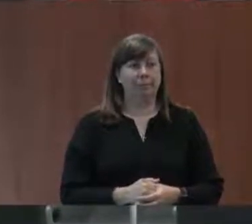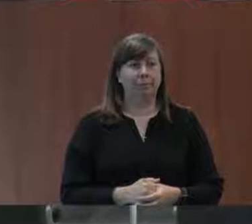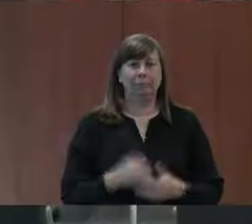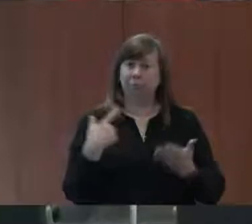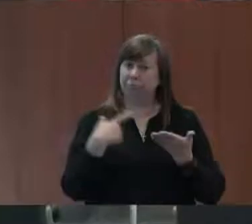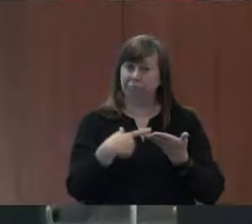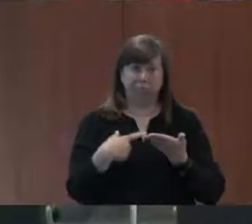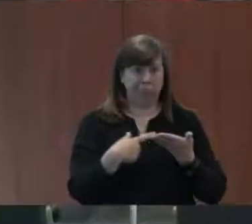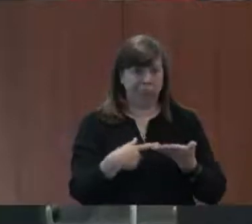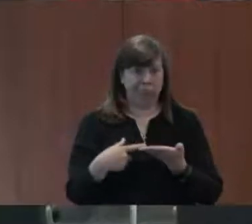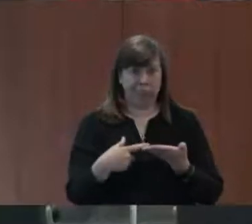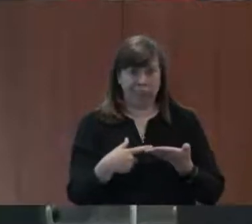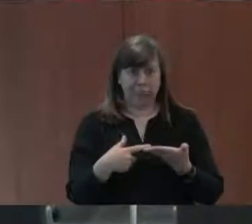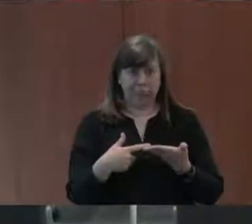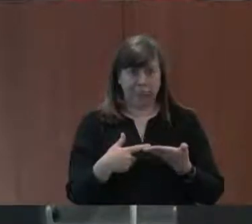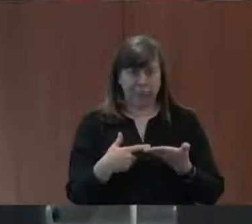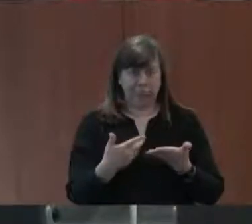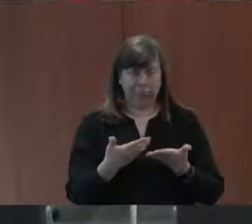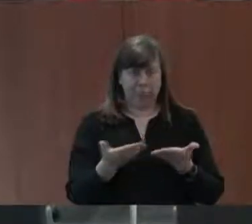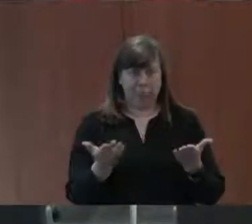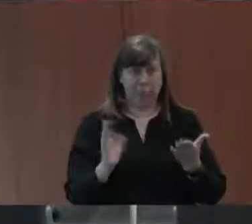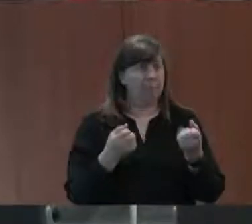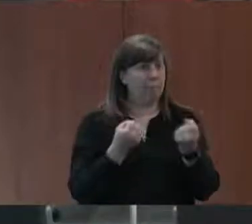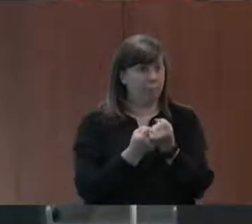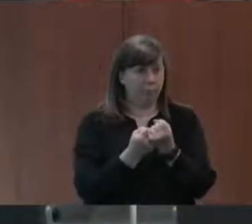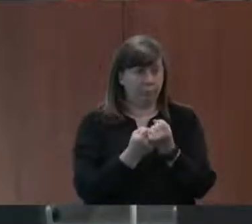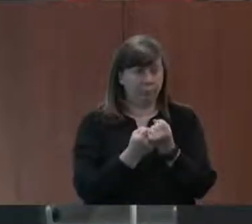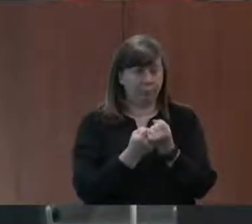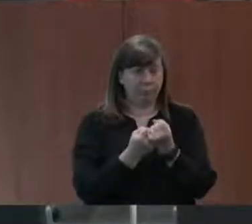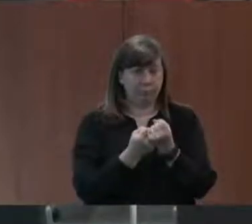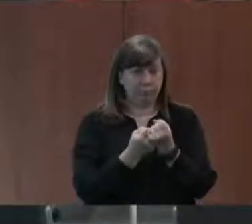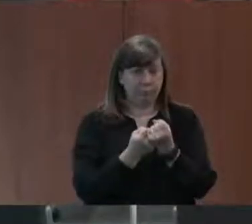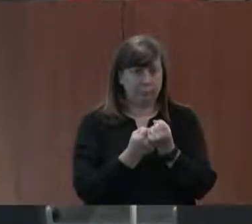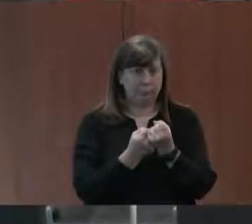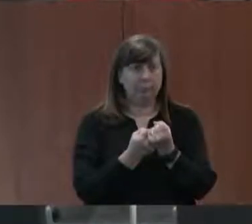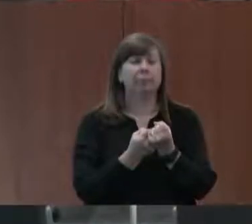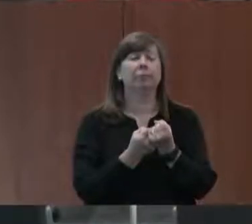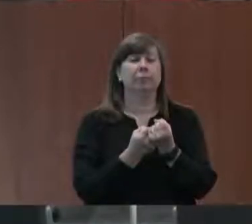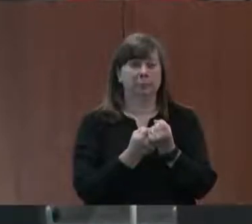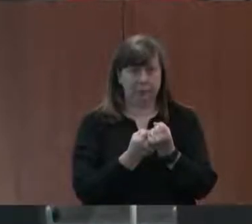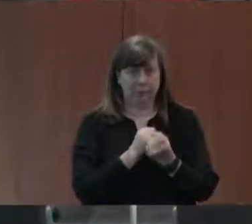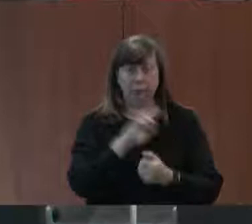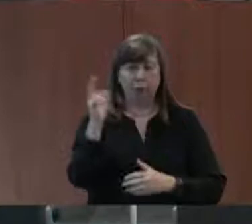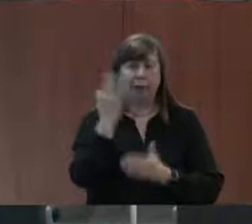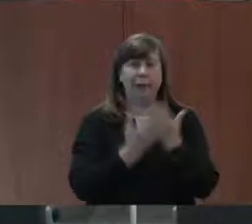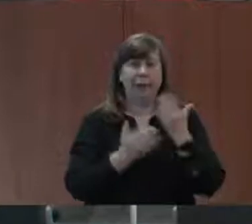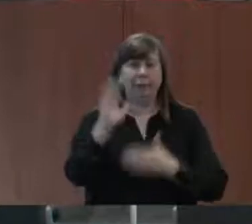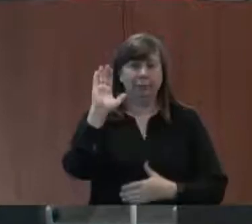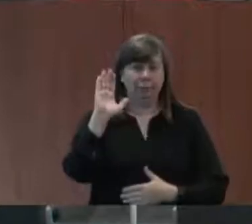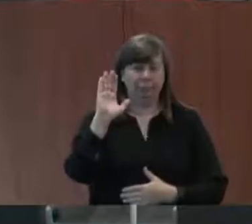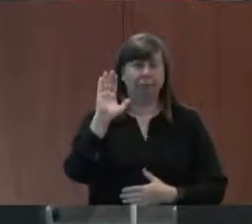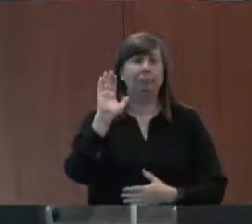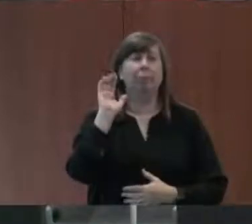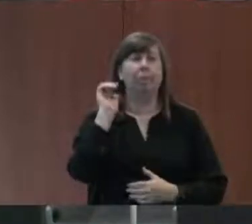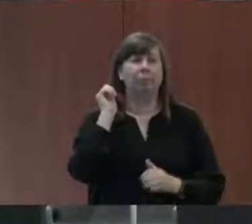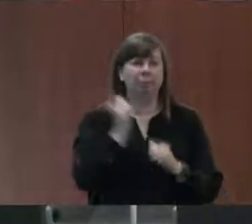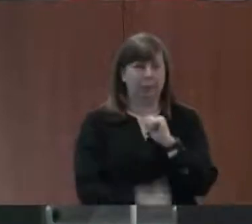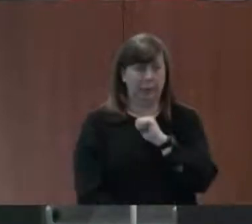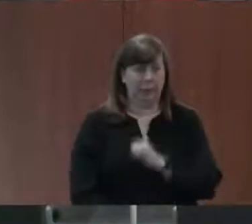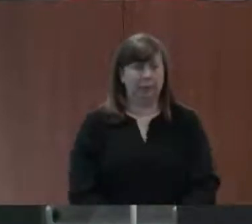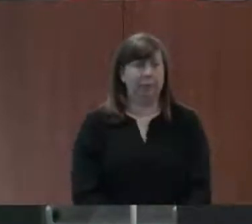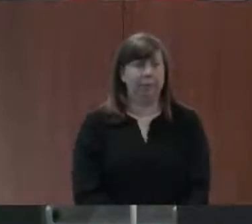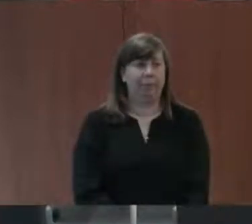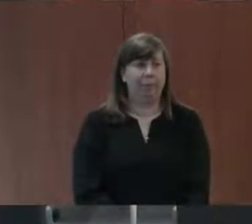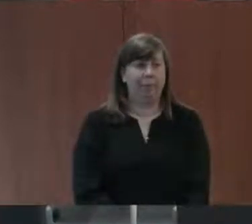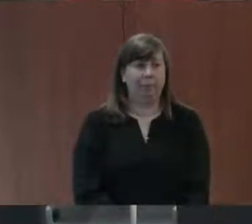Any discussion? All in favor, raise your right hand. All right. I'm abstaining.